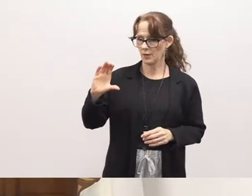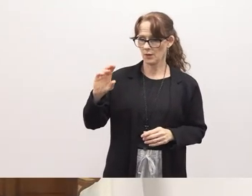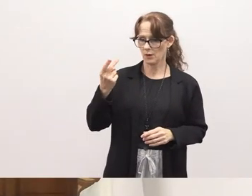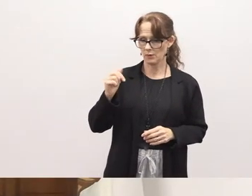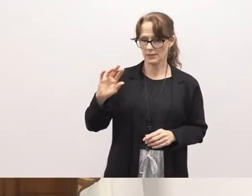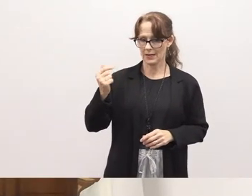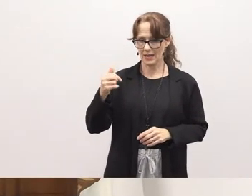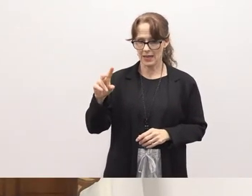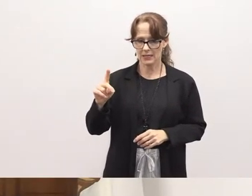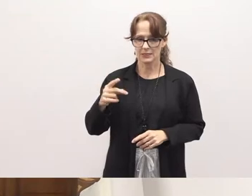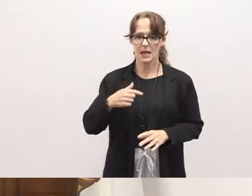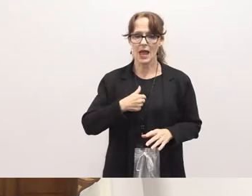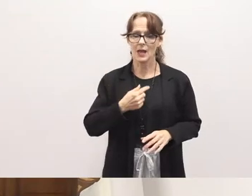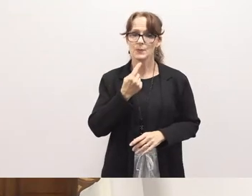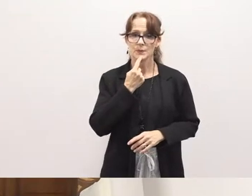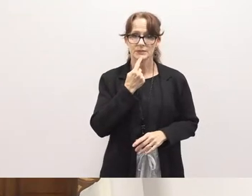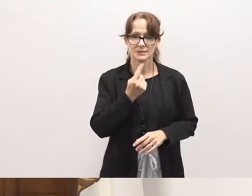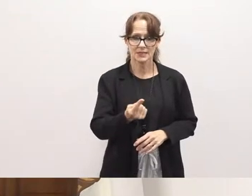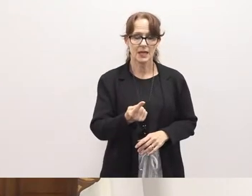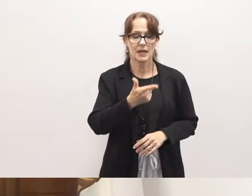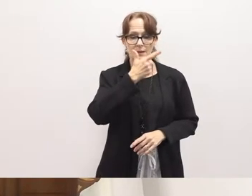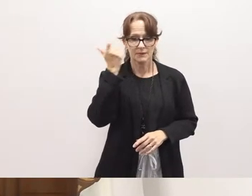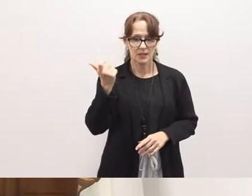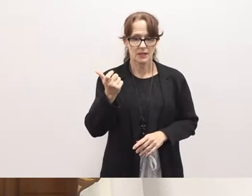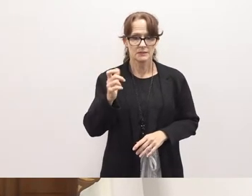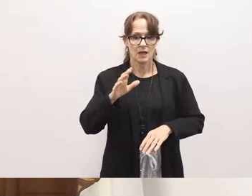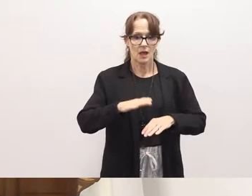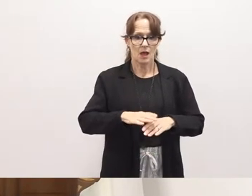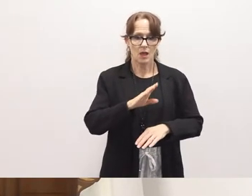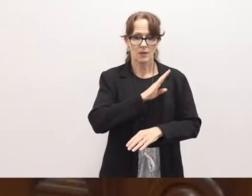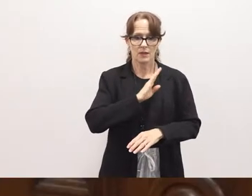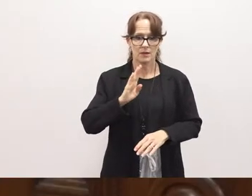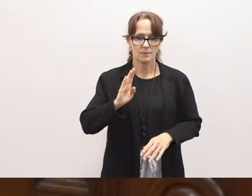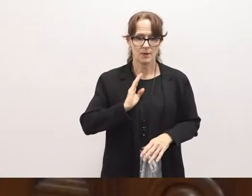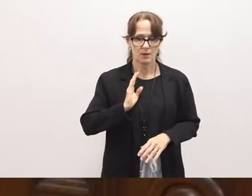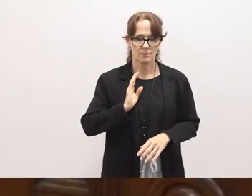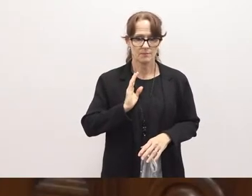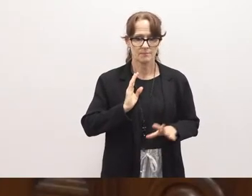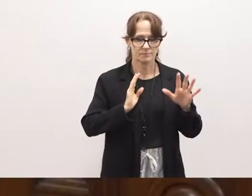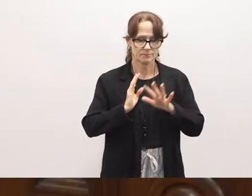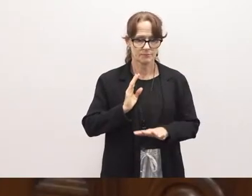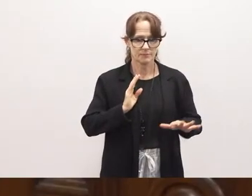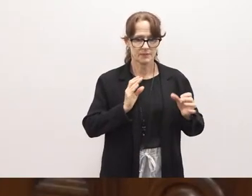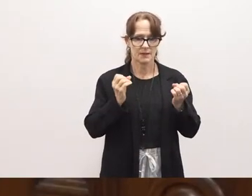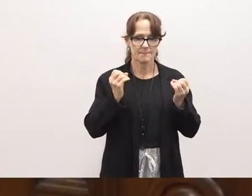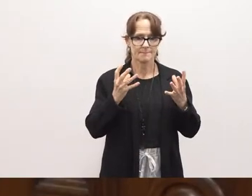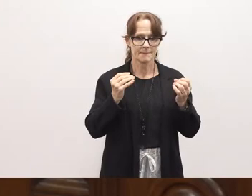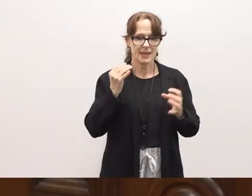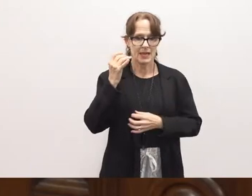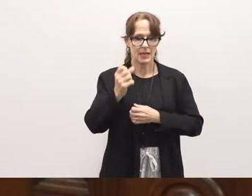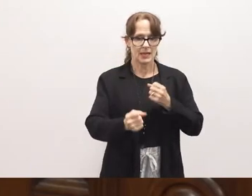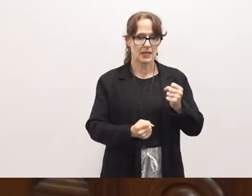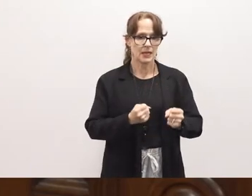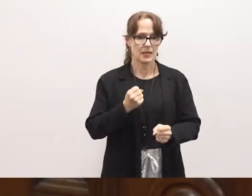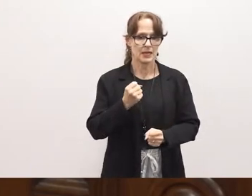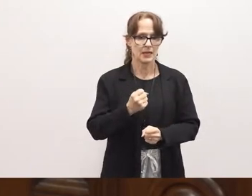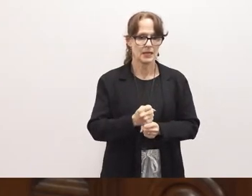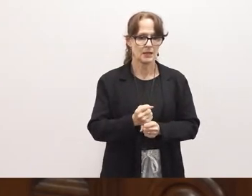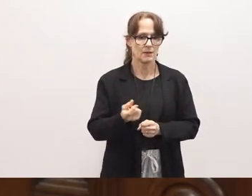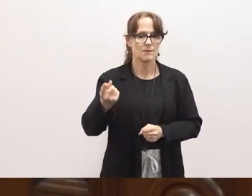that, you know, because I've served on this board for many years,